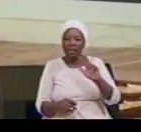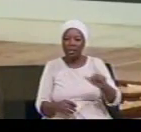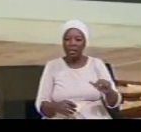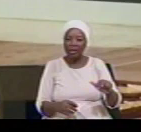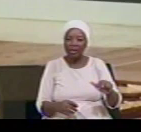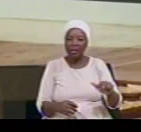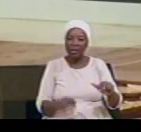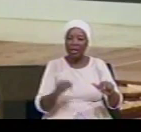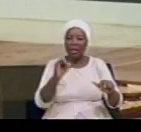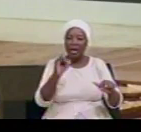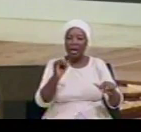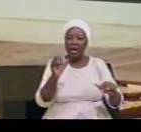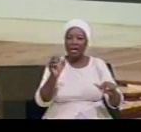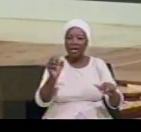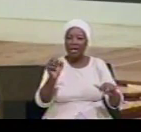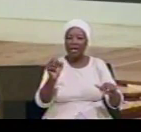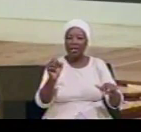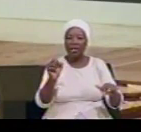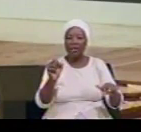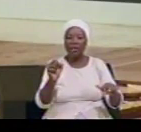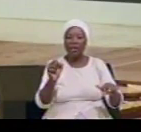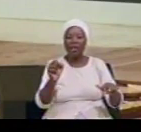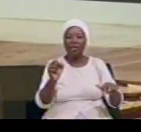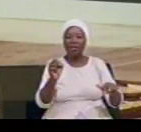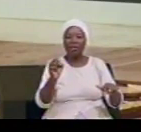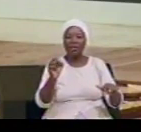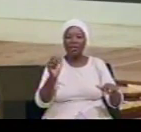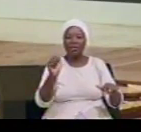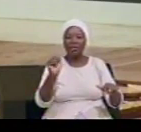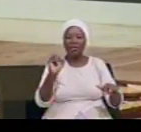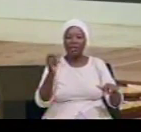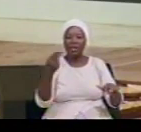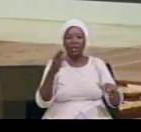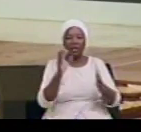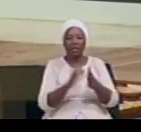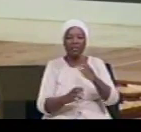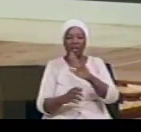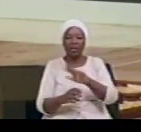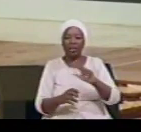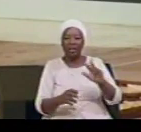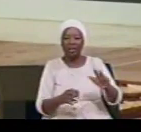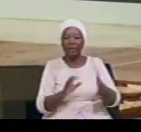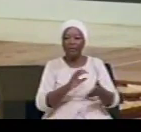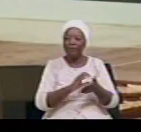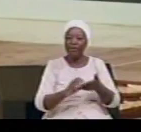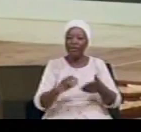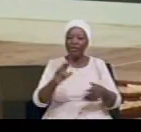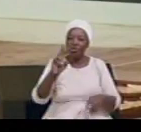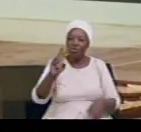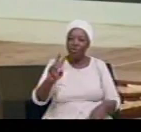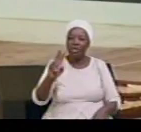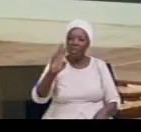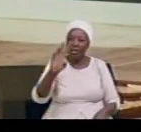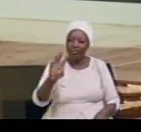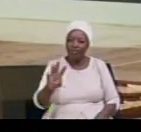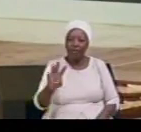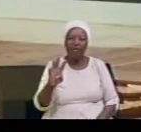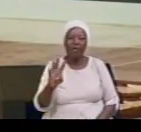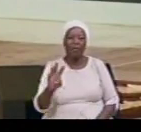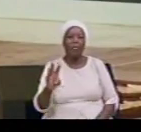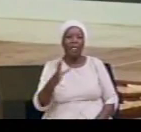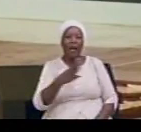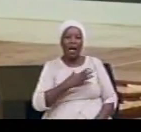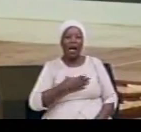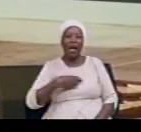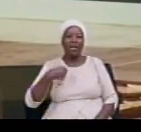Isaiah chapter 23. Chapter 33, verse 24. And the